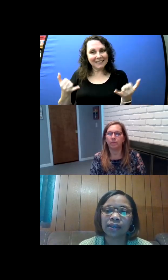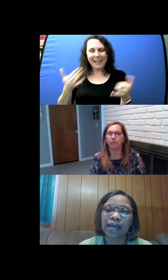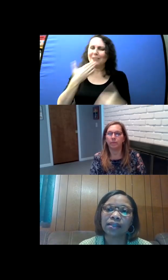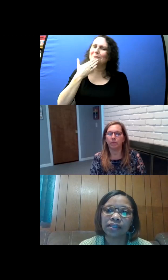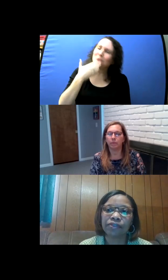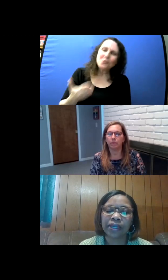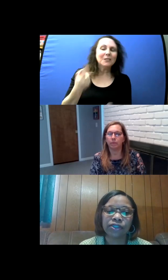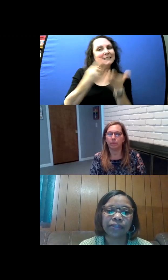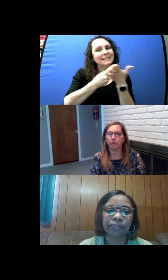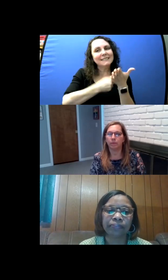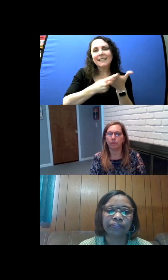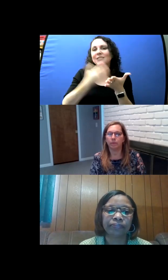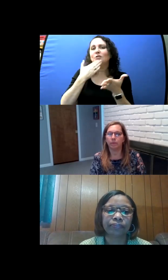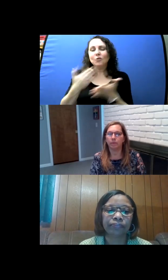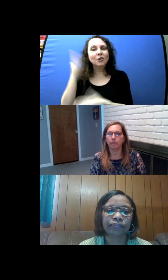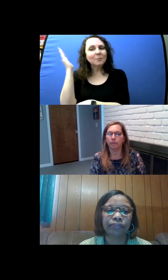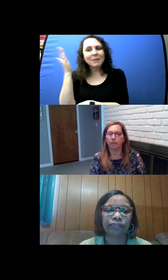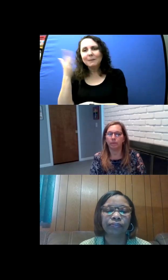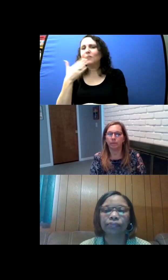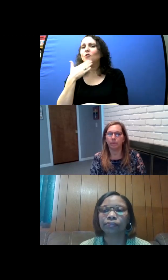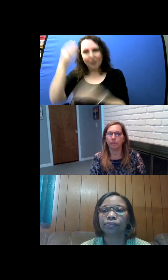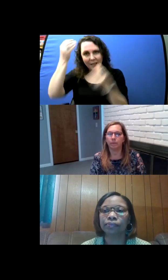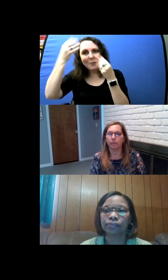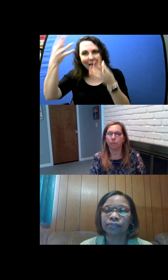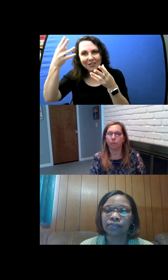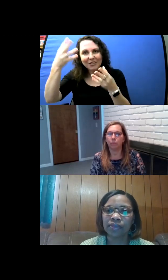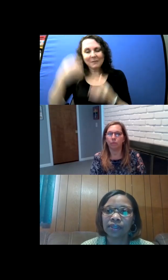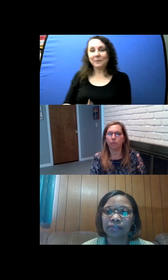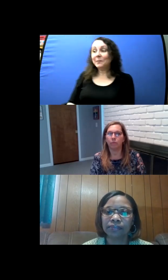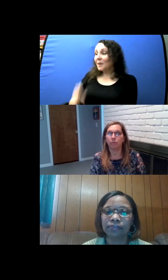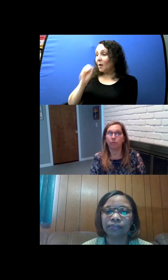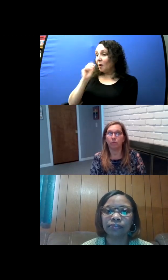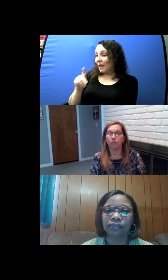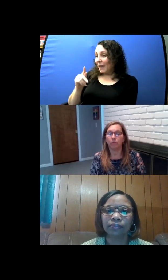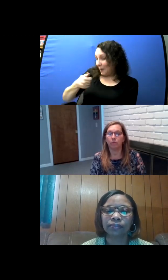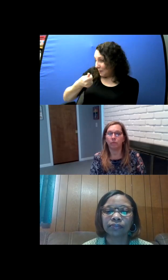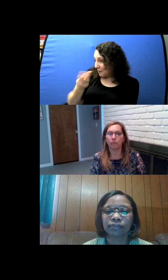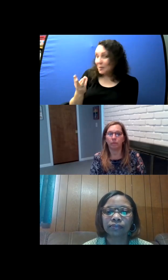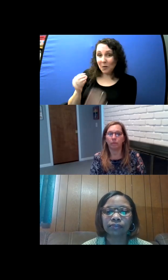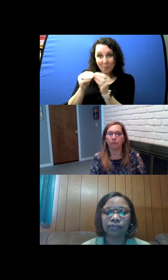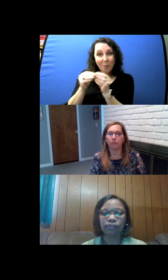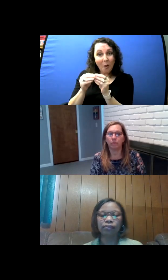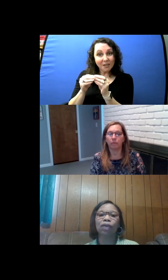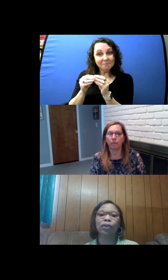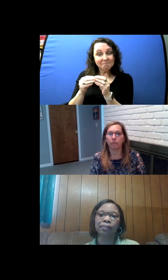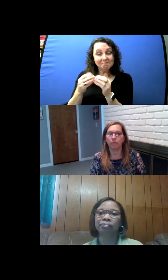and a lot of good information. Okay, well, we have a few more questions that have come in.